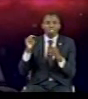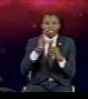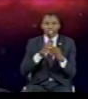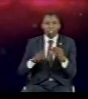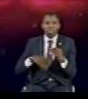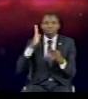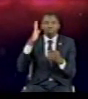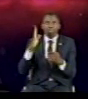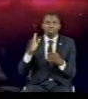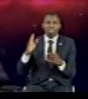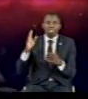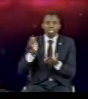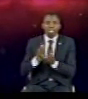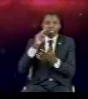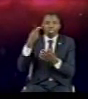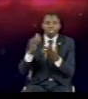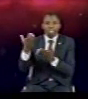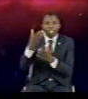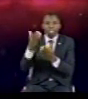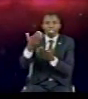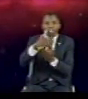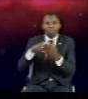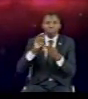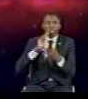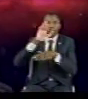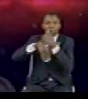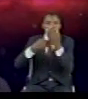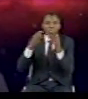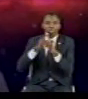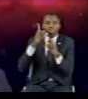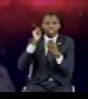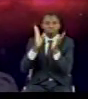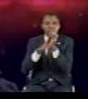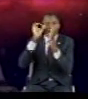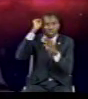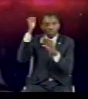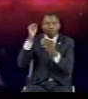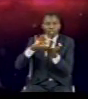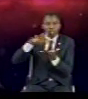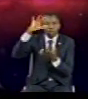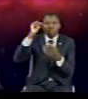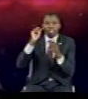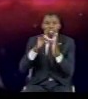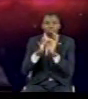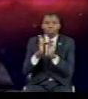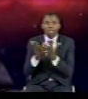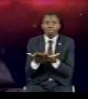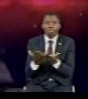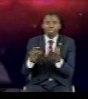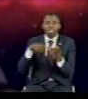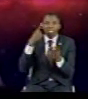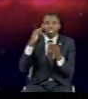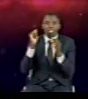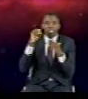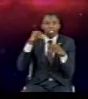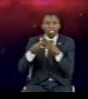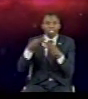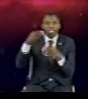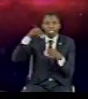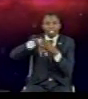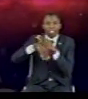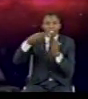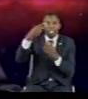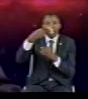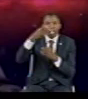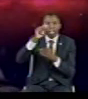to the praise of his glory in the name of Jesus Christ. The scripture says in Haggai 2:8 that the silver